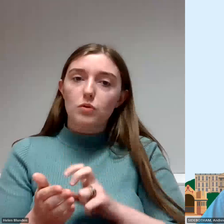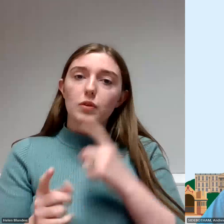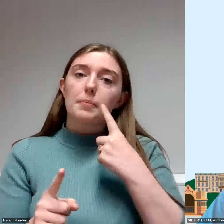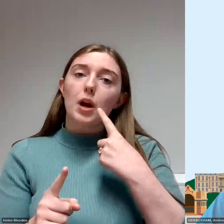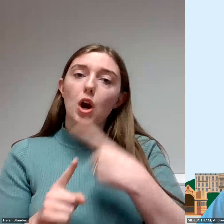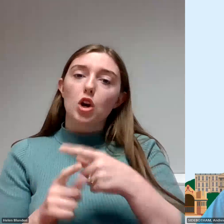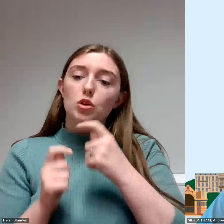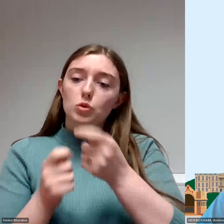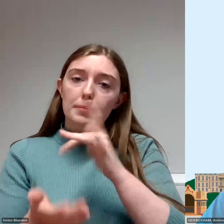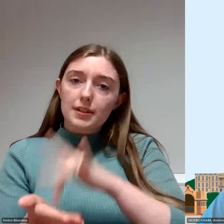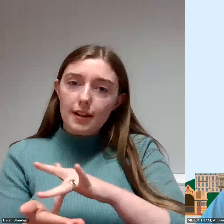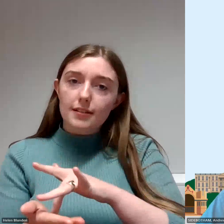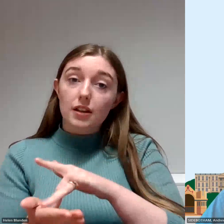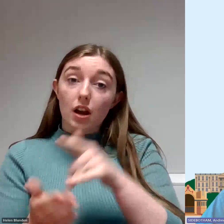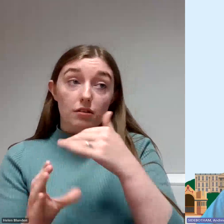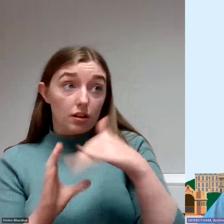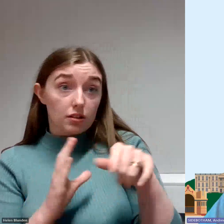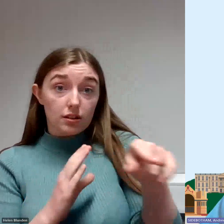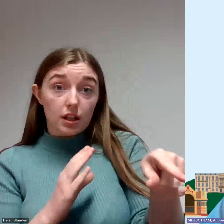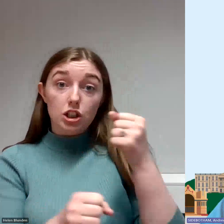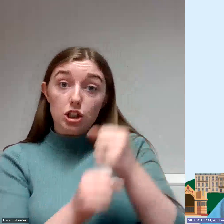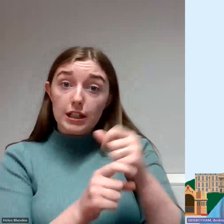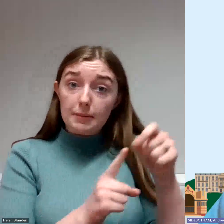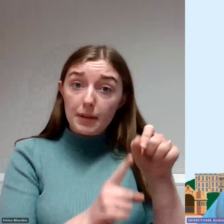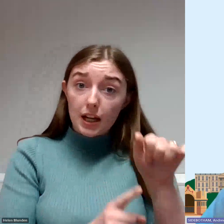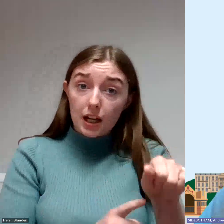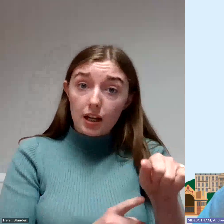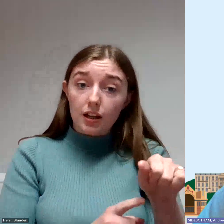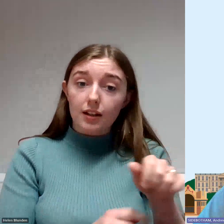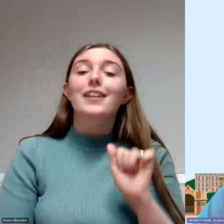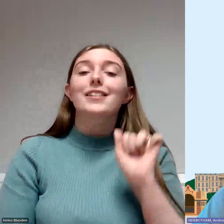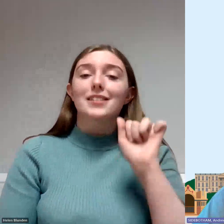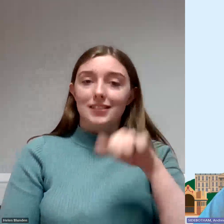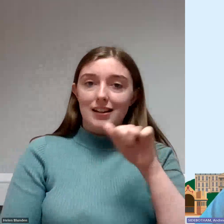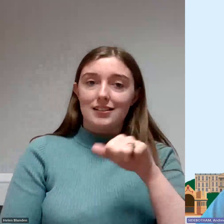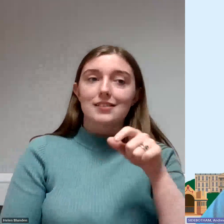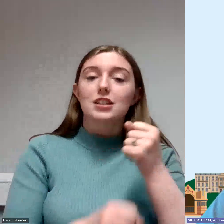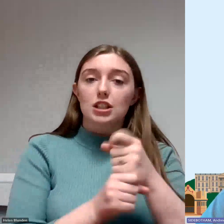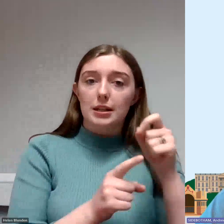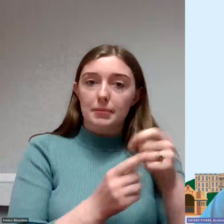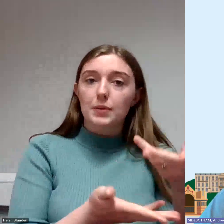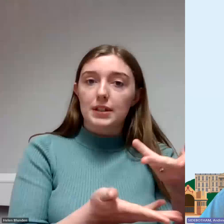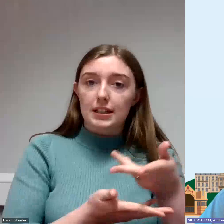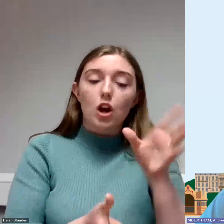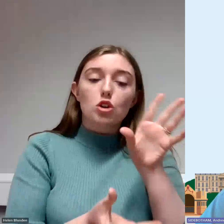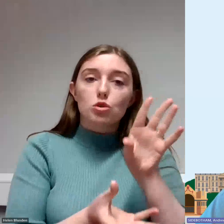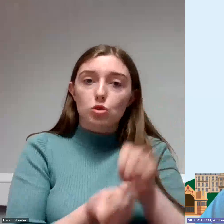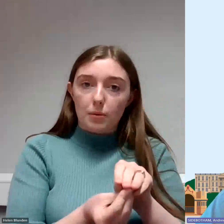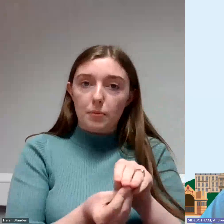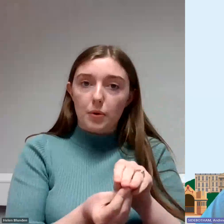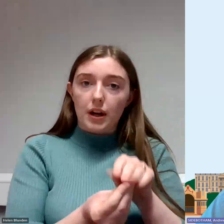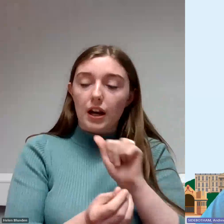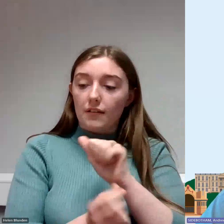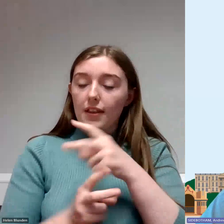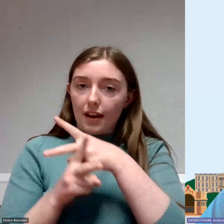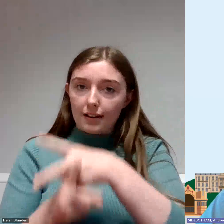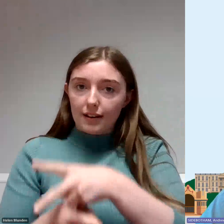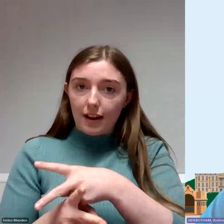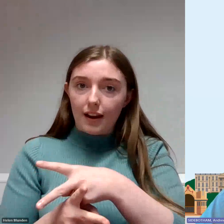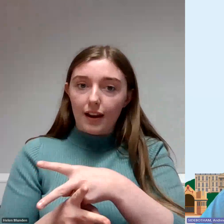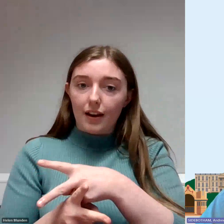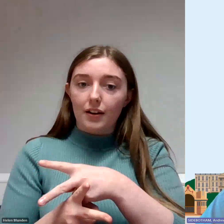they go to the general practice? They do. A summary of the care record and the outcome of that care record